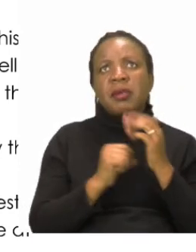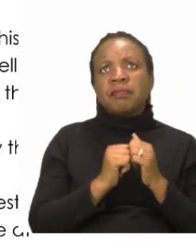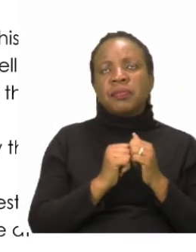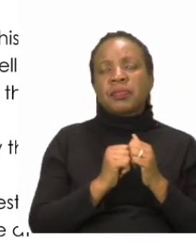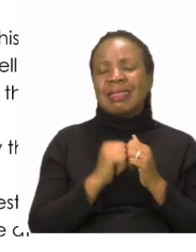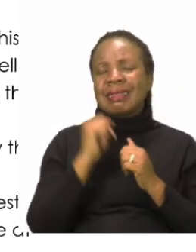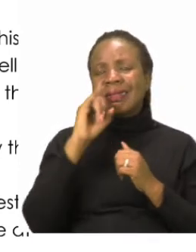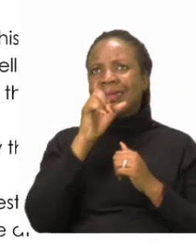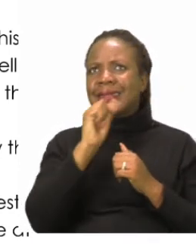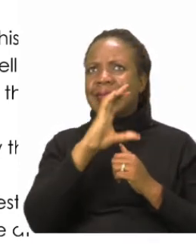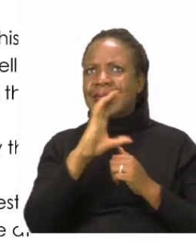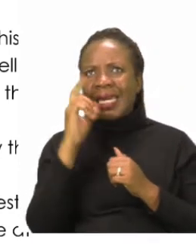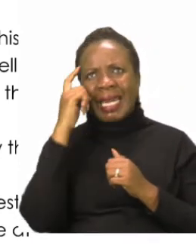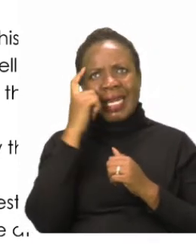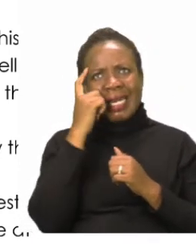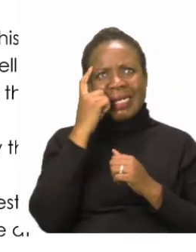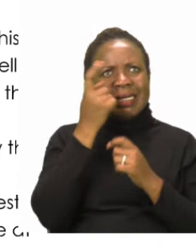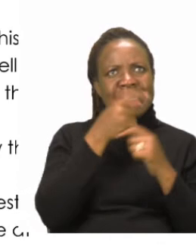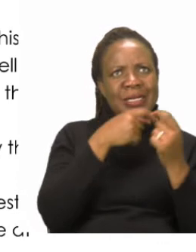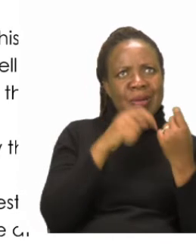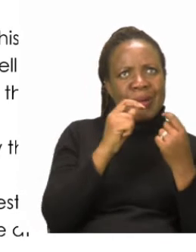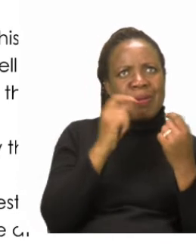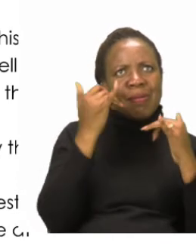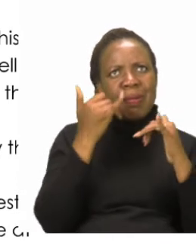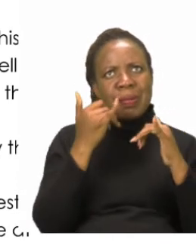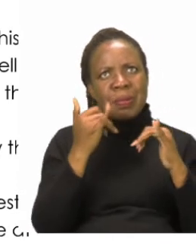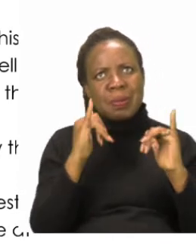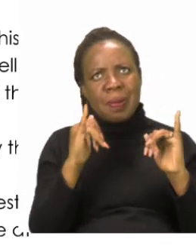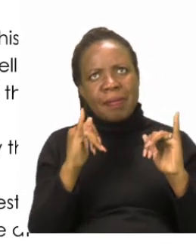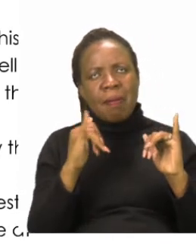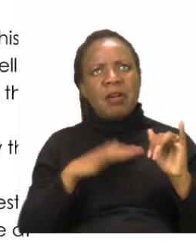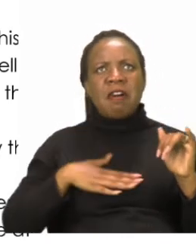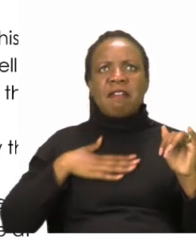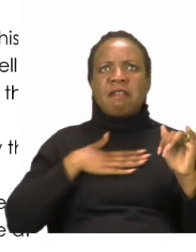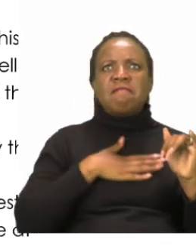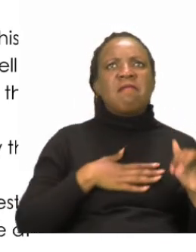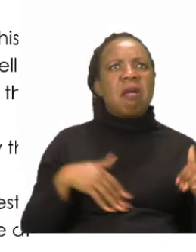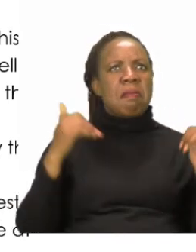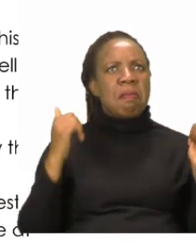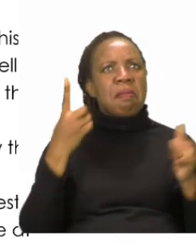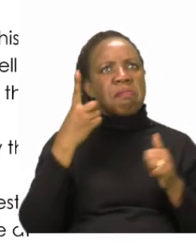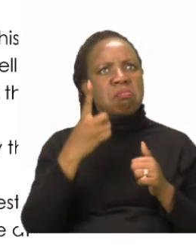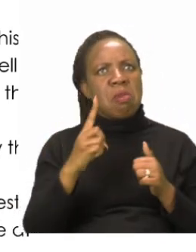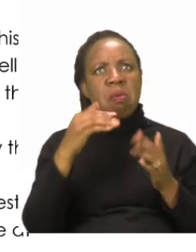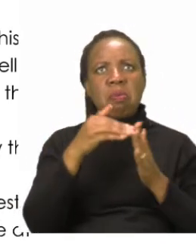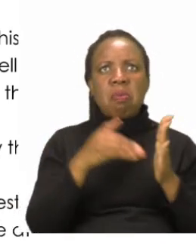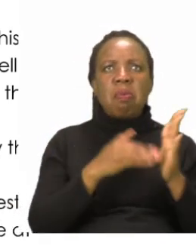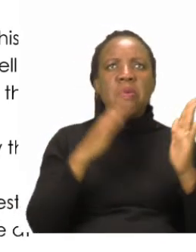window. However, the next morning, outside the window was the